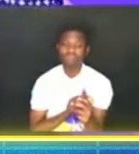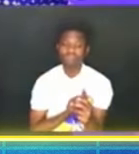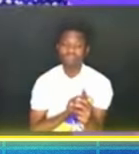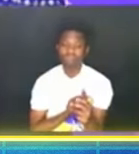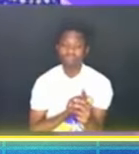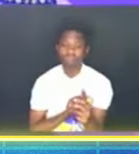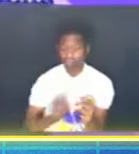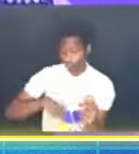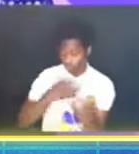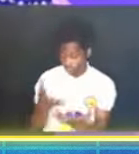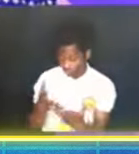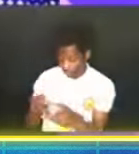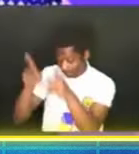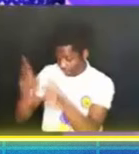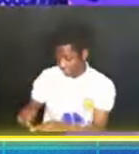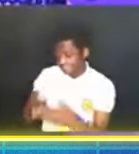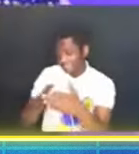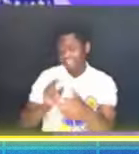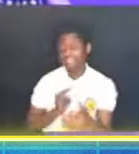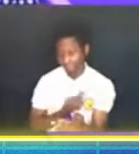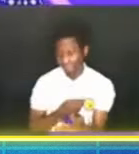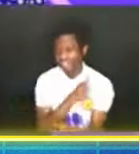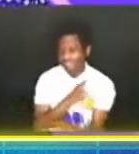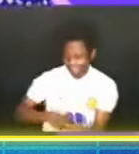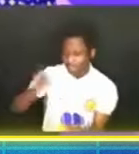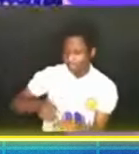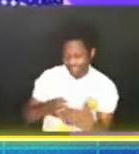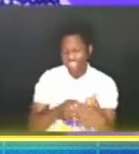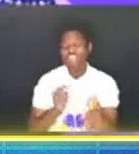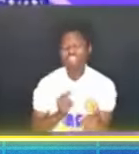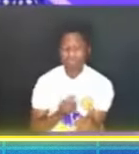We want someone to lead us. A king to lead us.